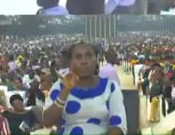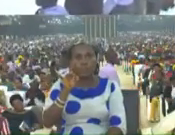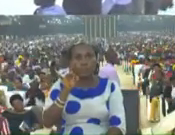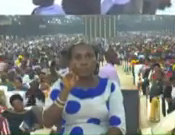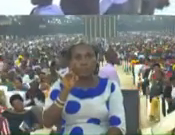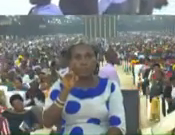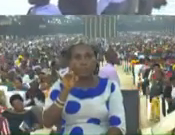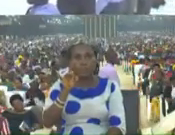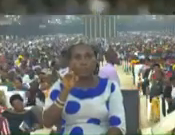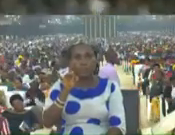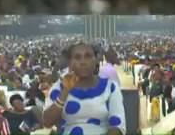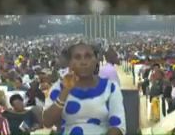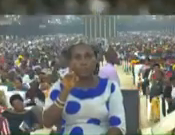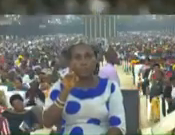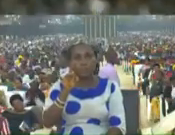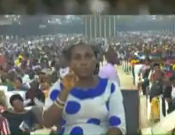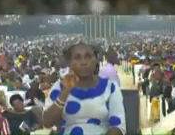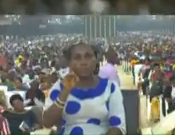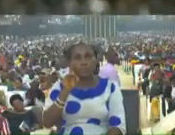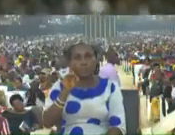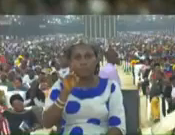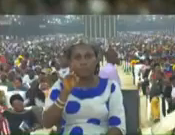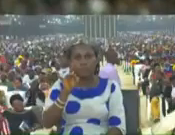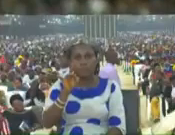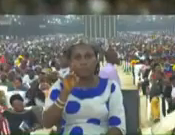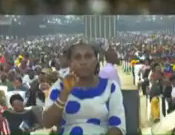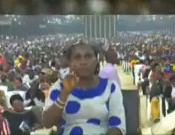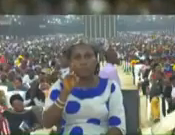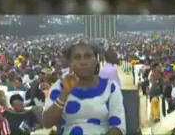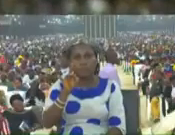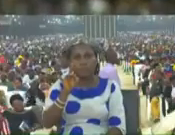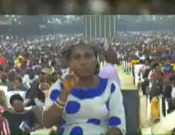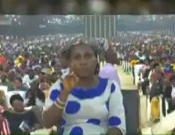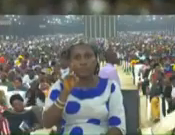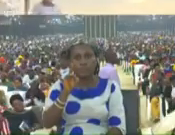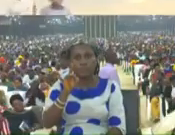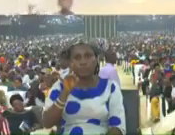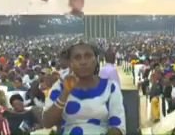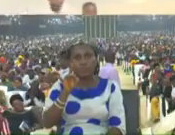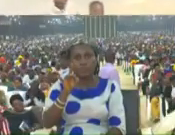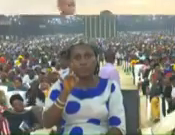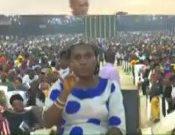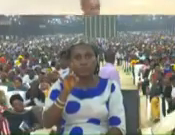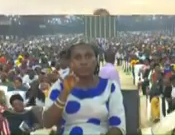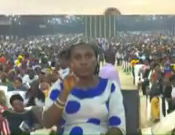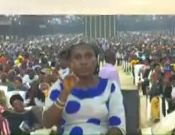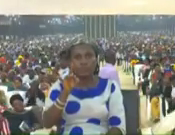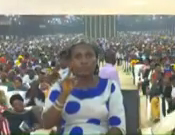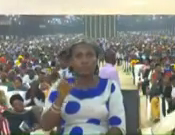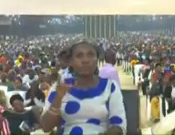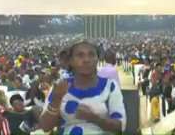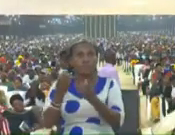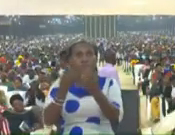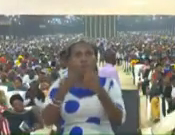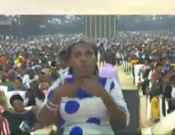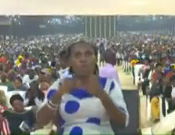I can see some of you are coming from afar. I'll wait a little, but you have to hurry up.